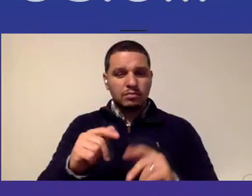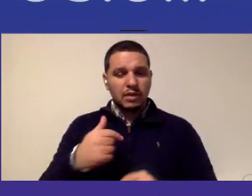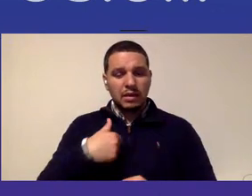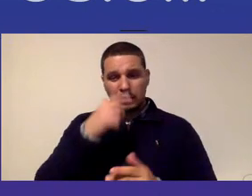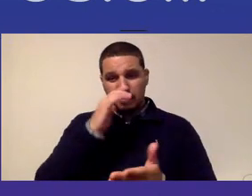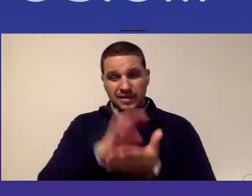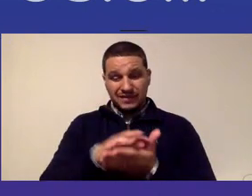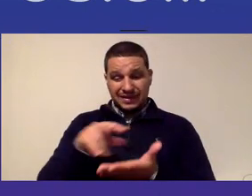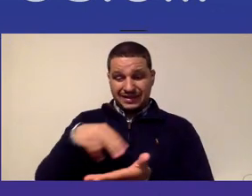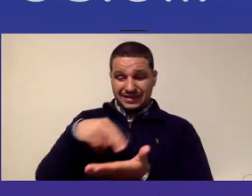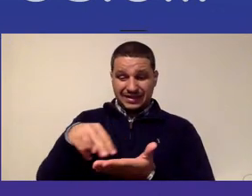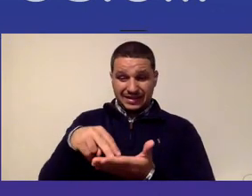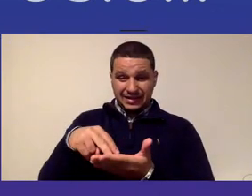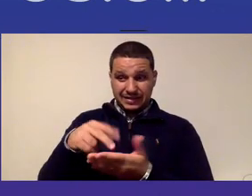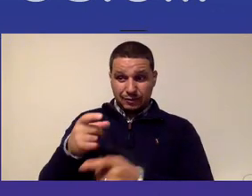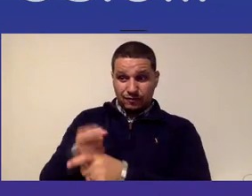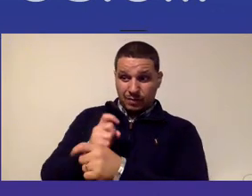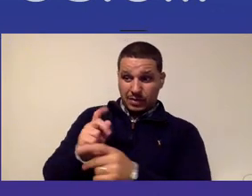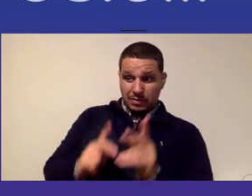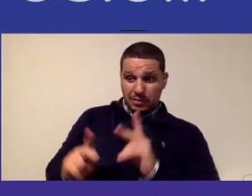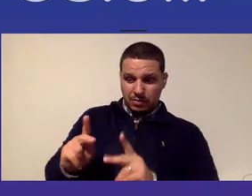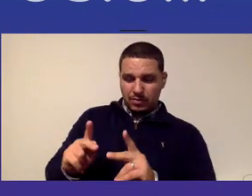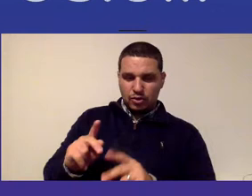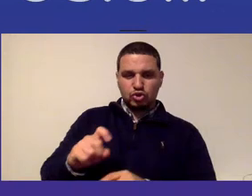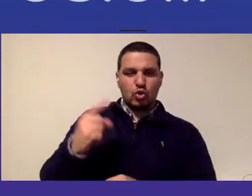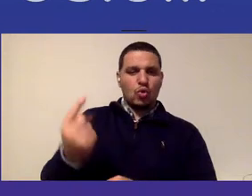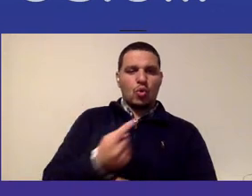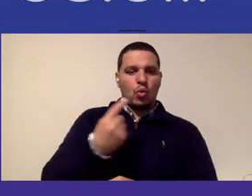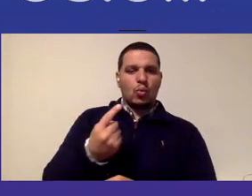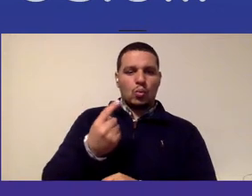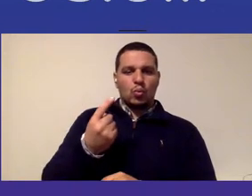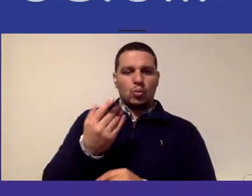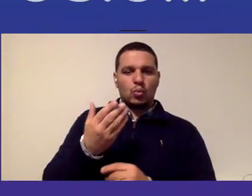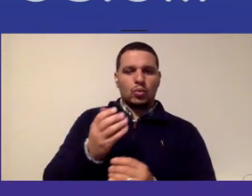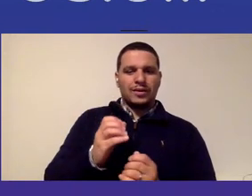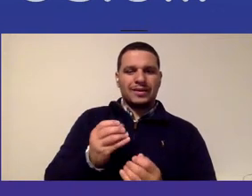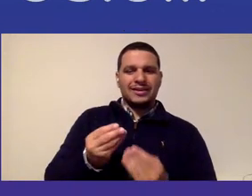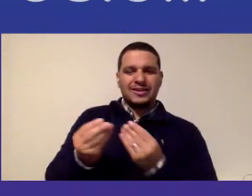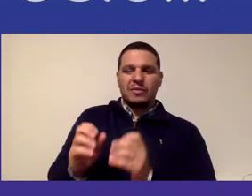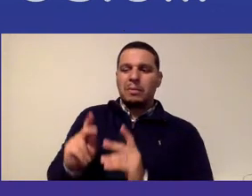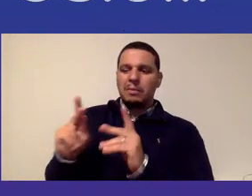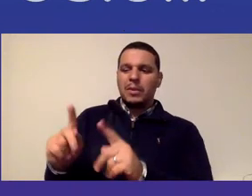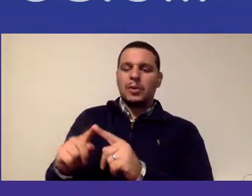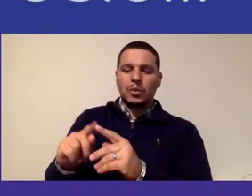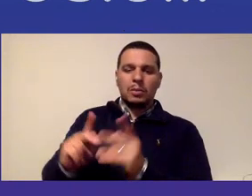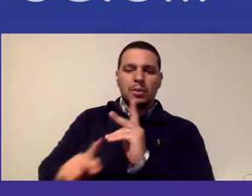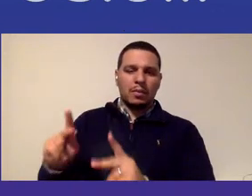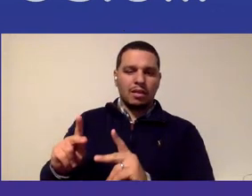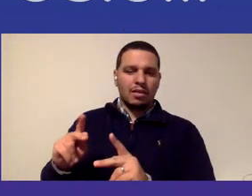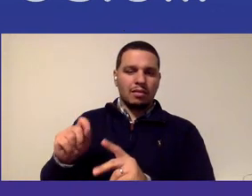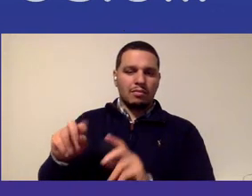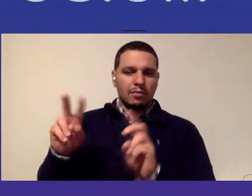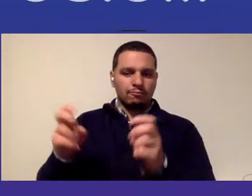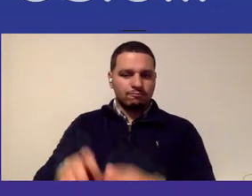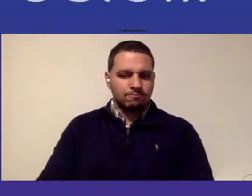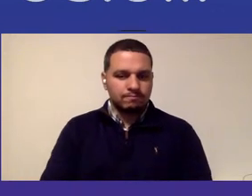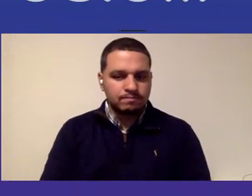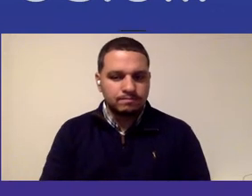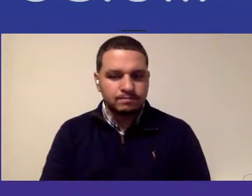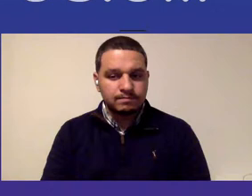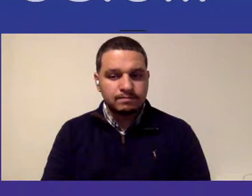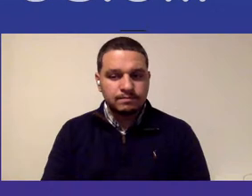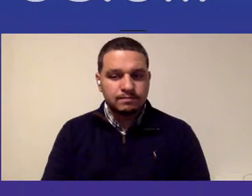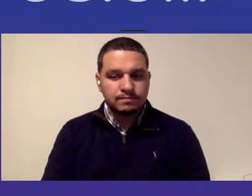dance came from the people and that it should always be delivered back to the people, end quote. As